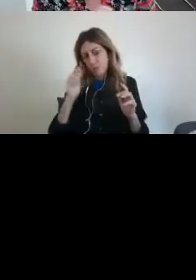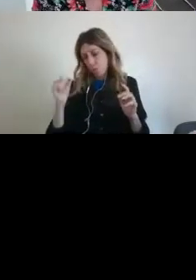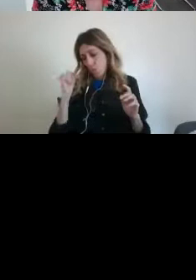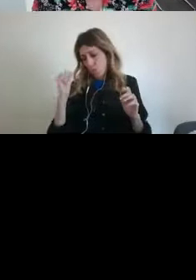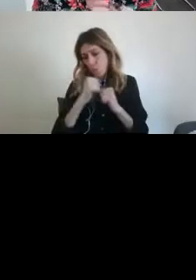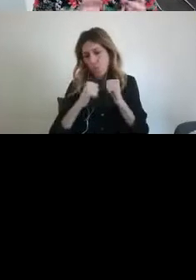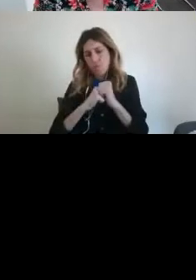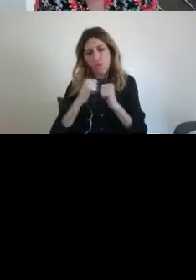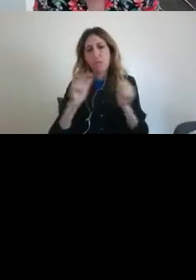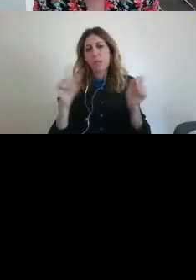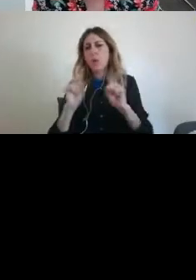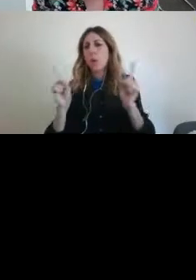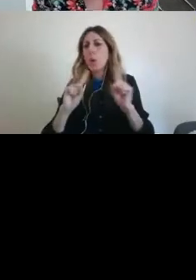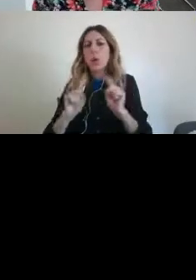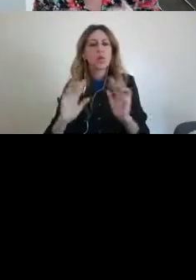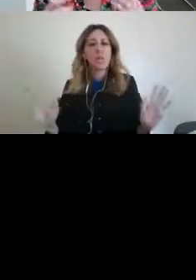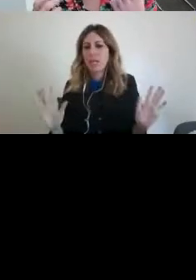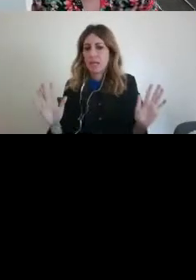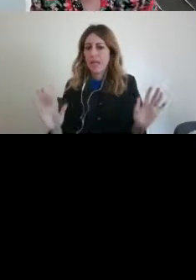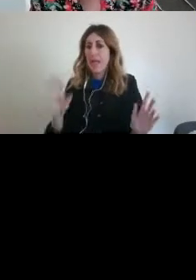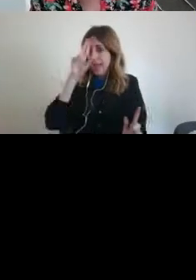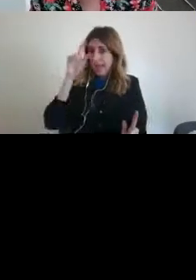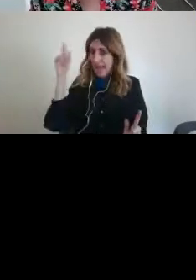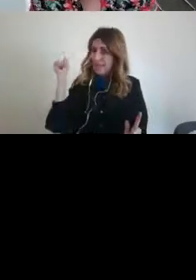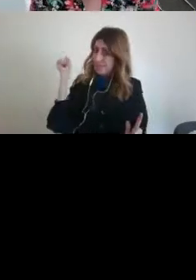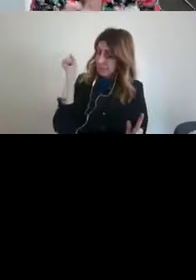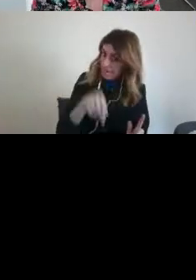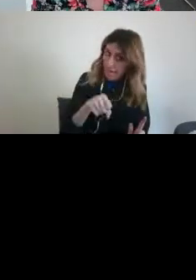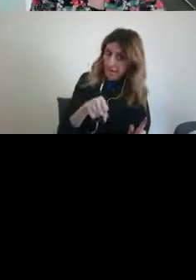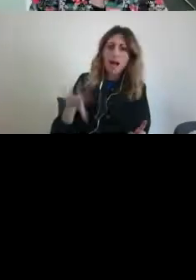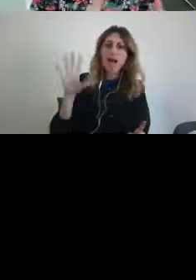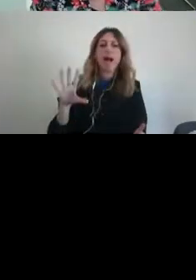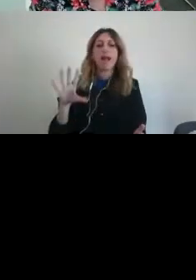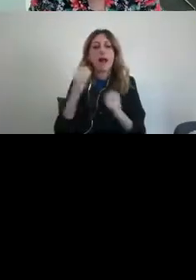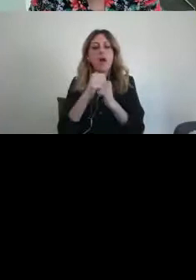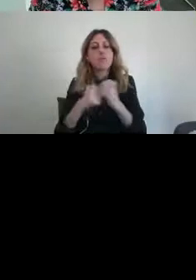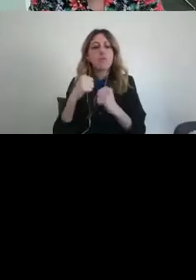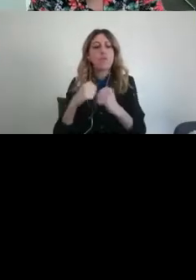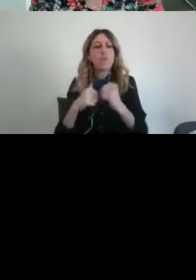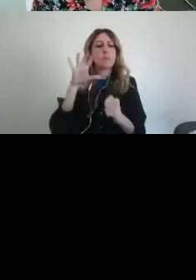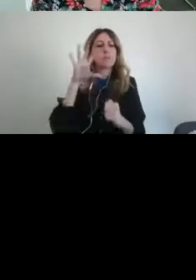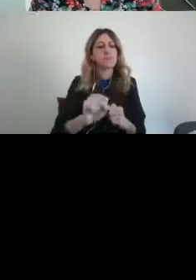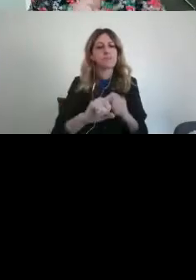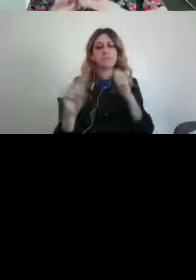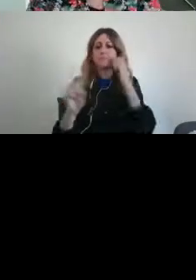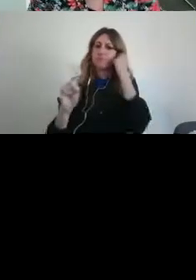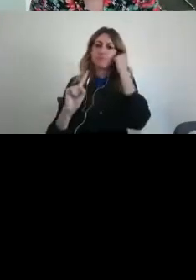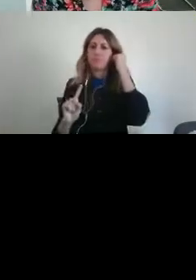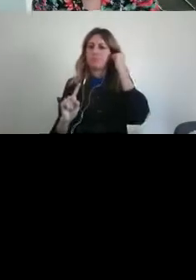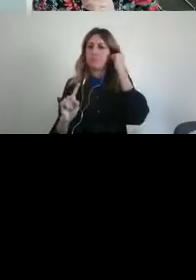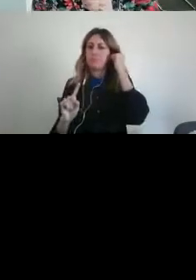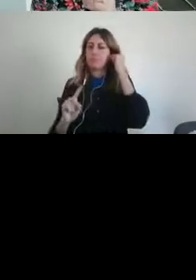in understanding structure or understanding importance, knowing what is most important and knowing what is of